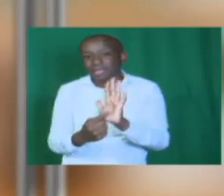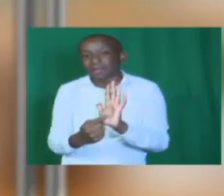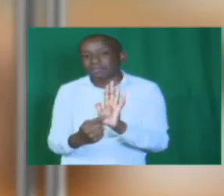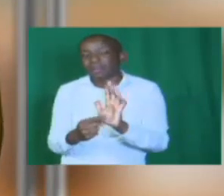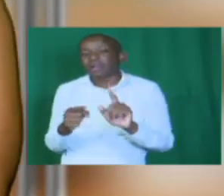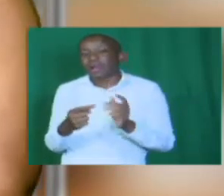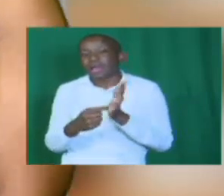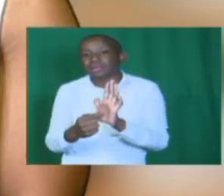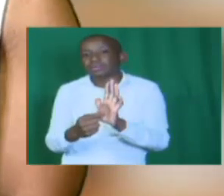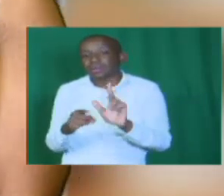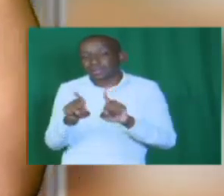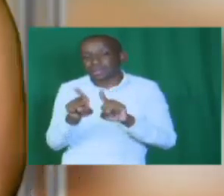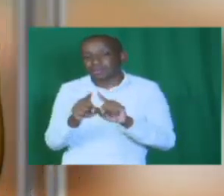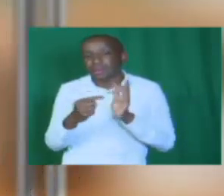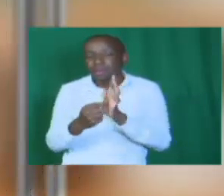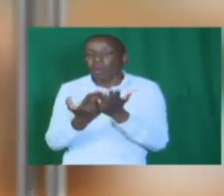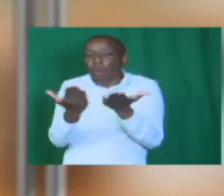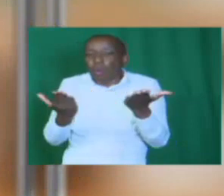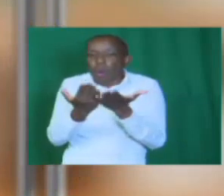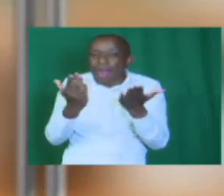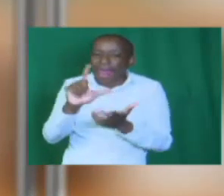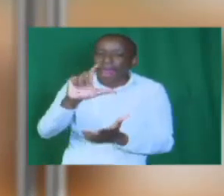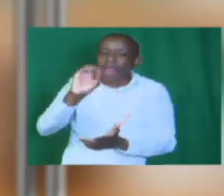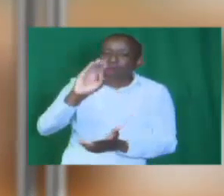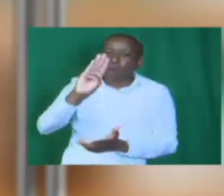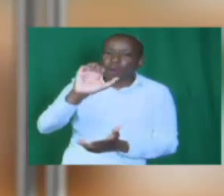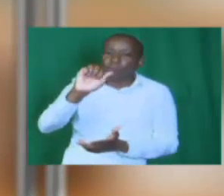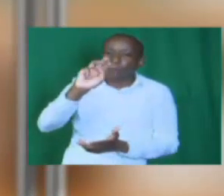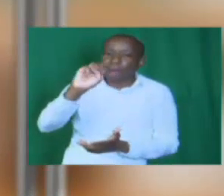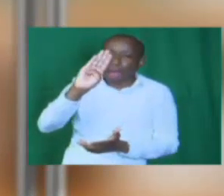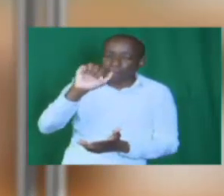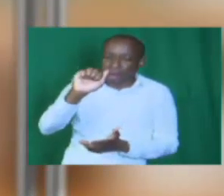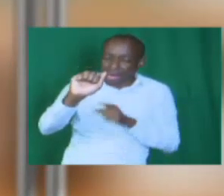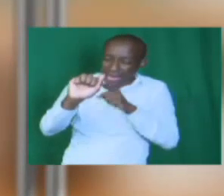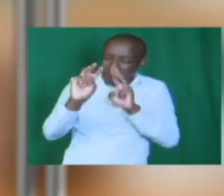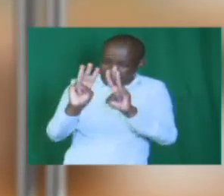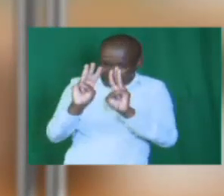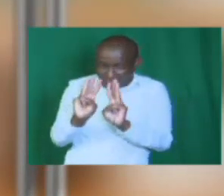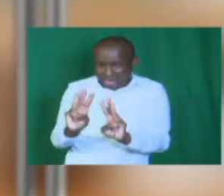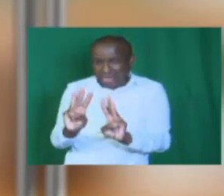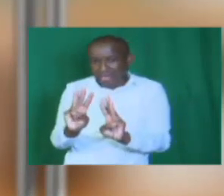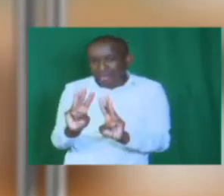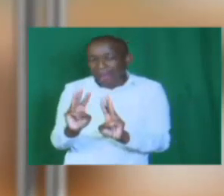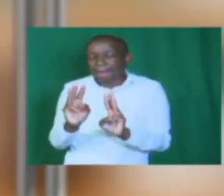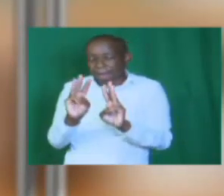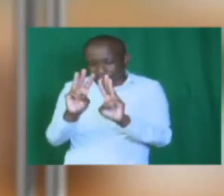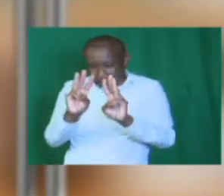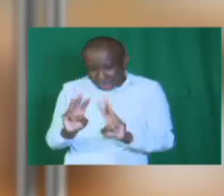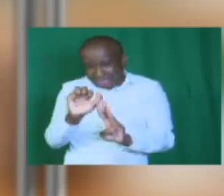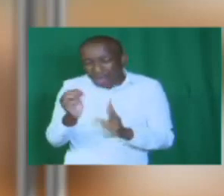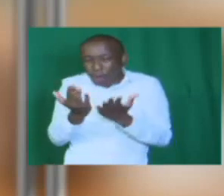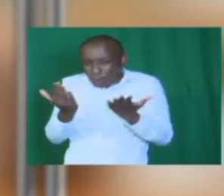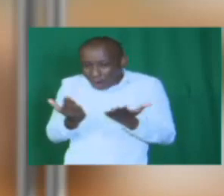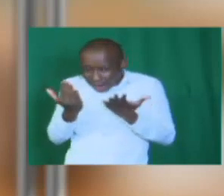earlier on in our discussion, where is Lobamba? That is a place. Ngoselhlaza Street, Fontaine, you will